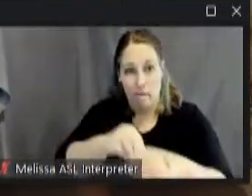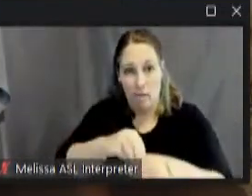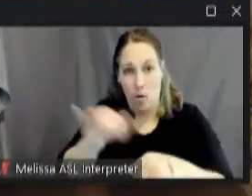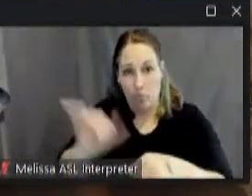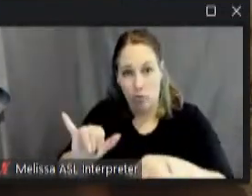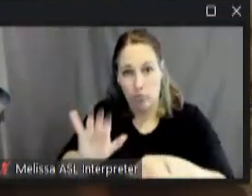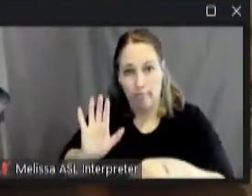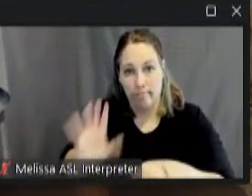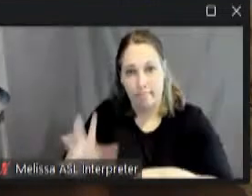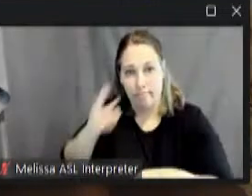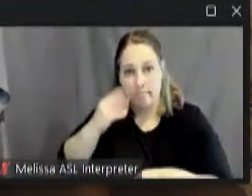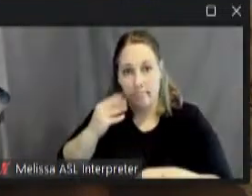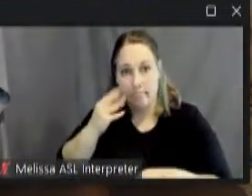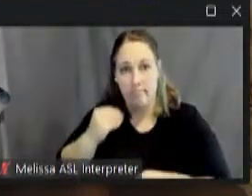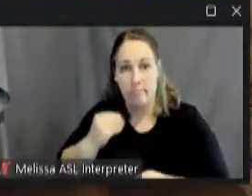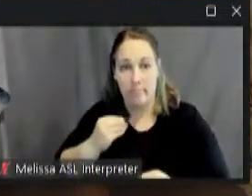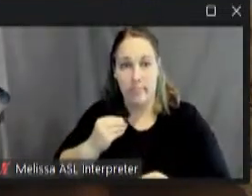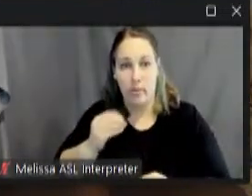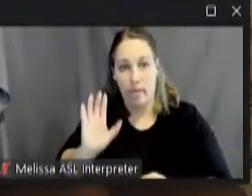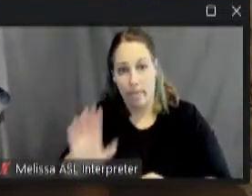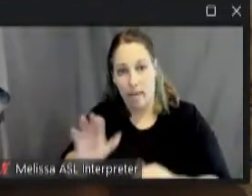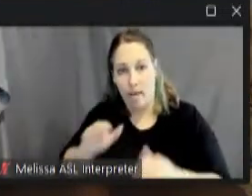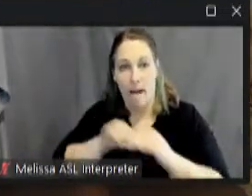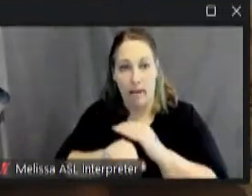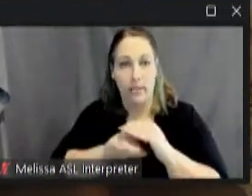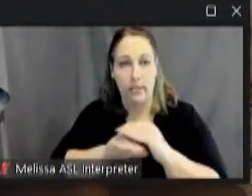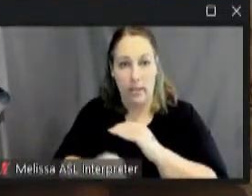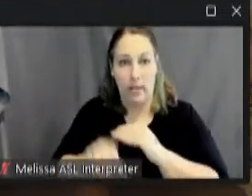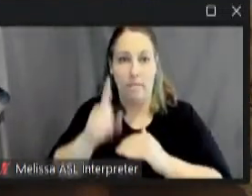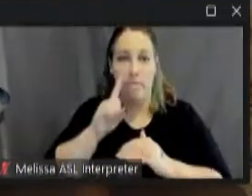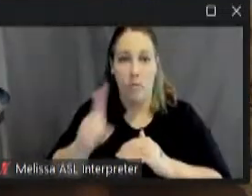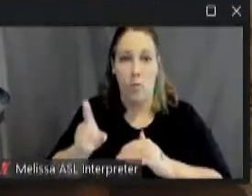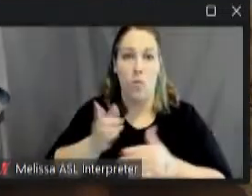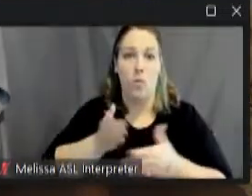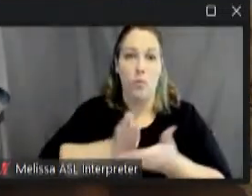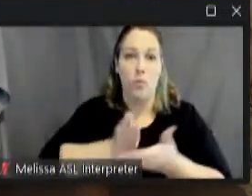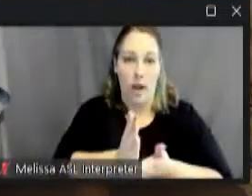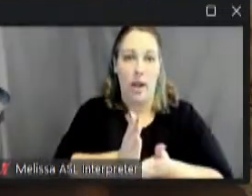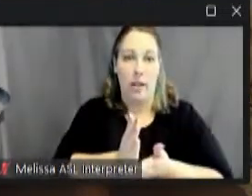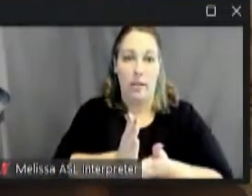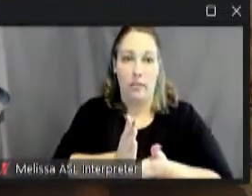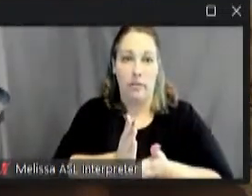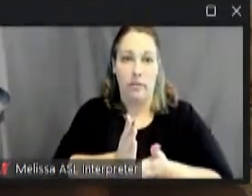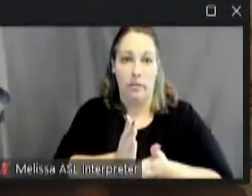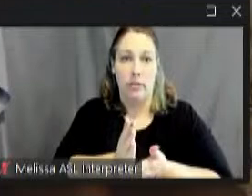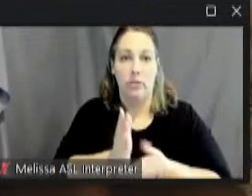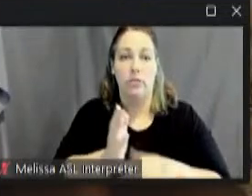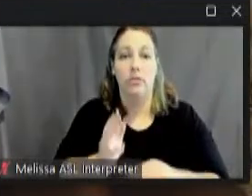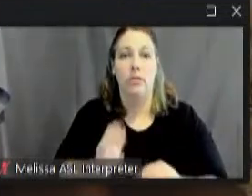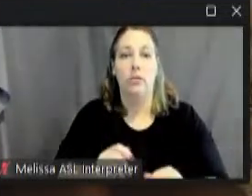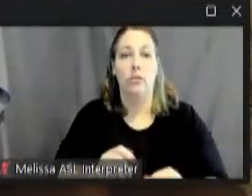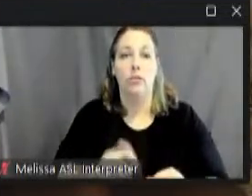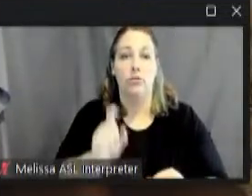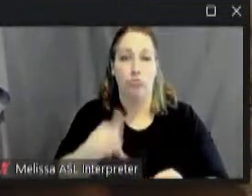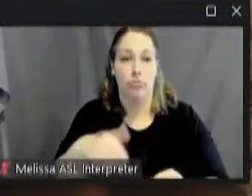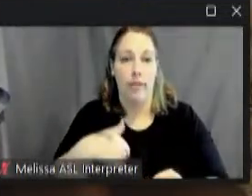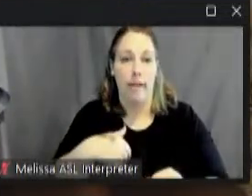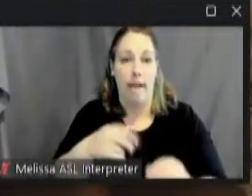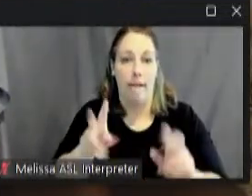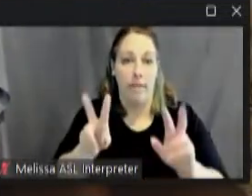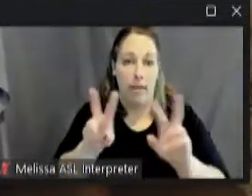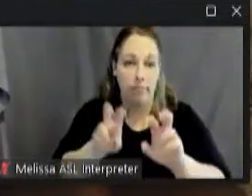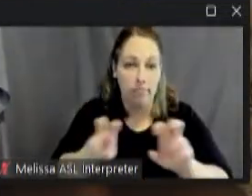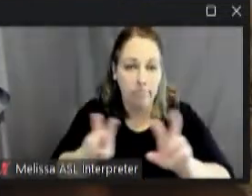to sexual and reproductive rights. There should be a diagnostic analysis. This is something that